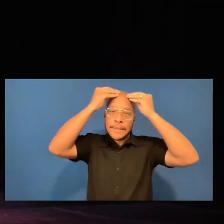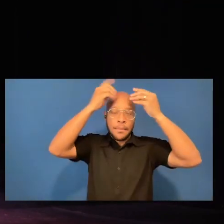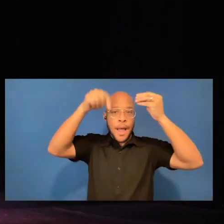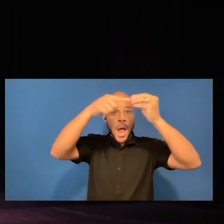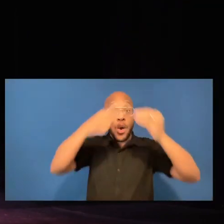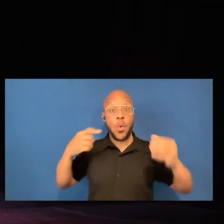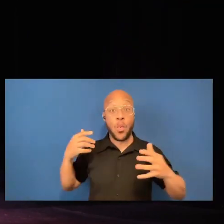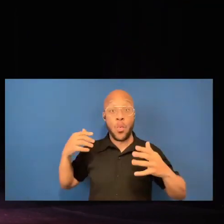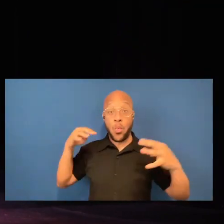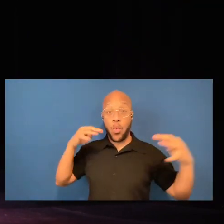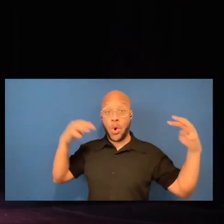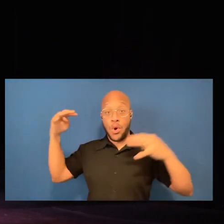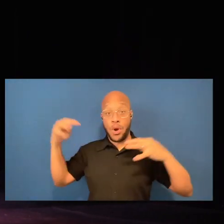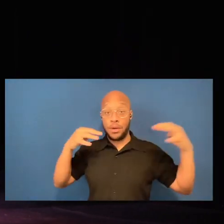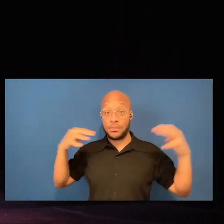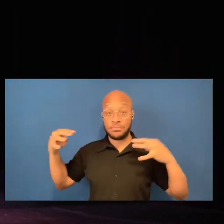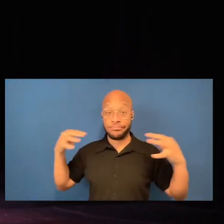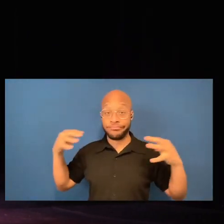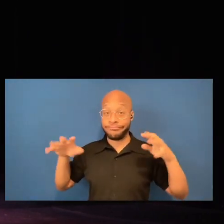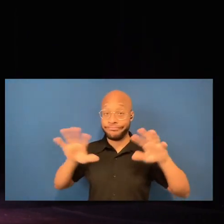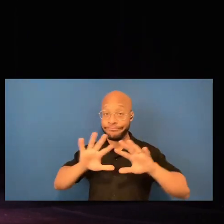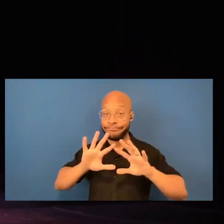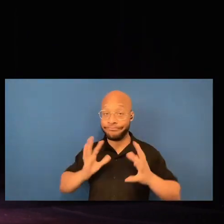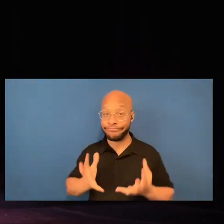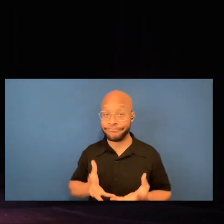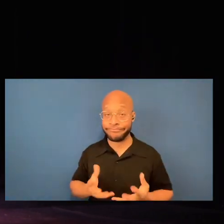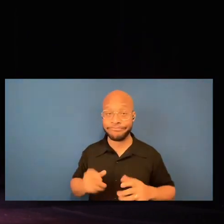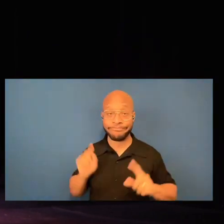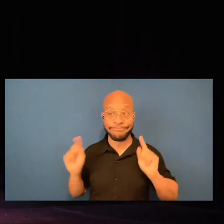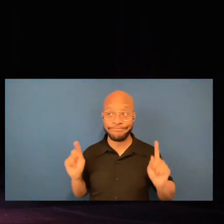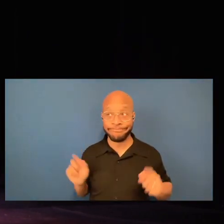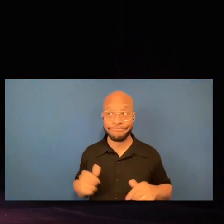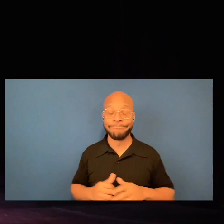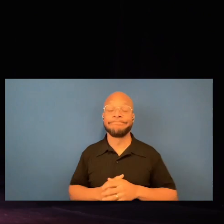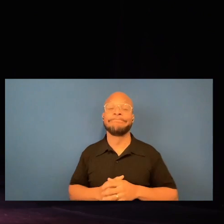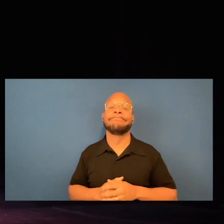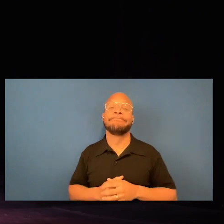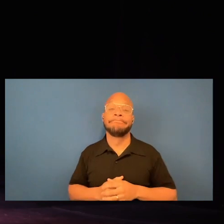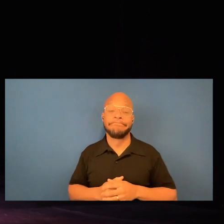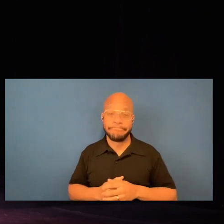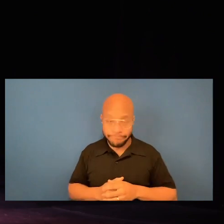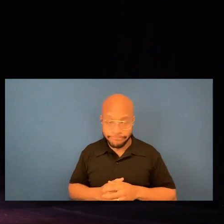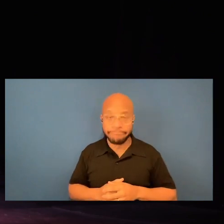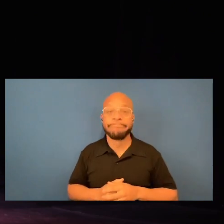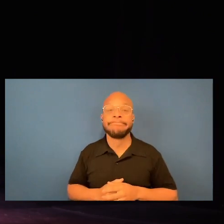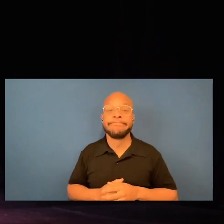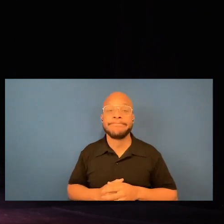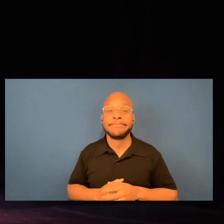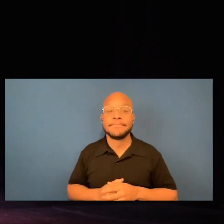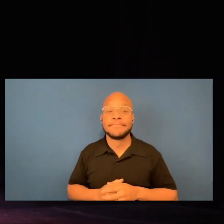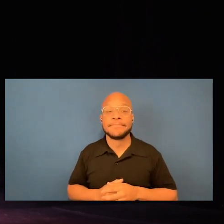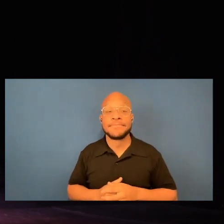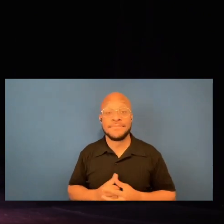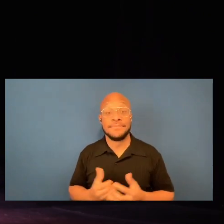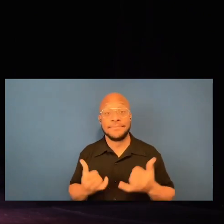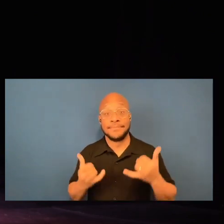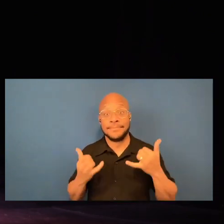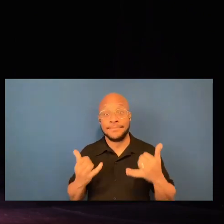and as we nationally enter our terror of an election